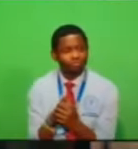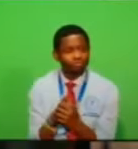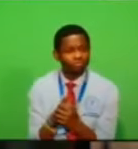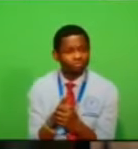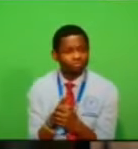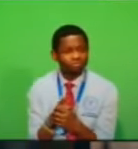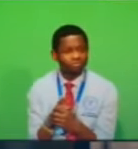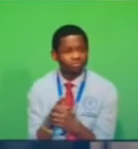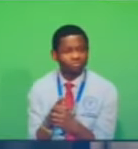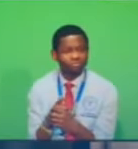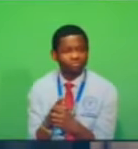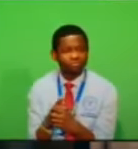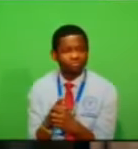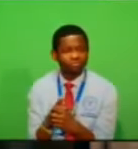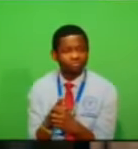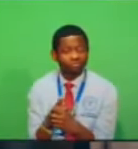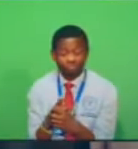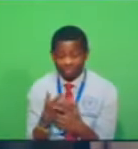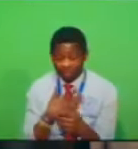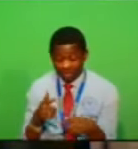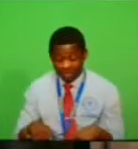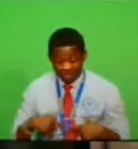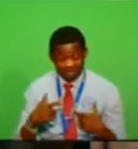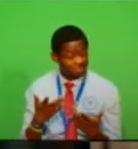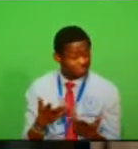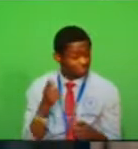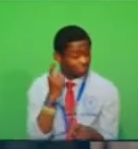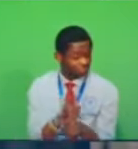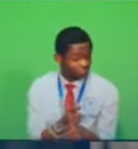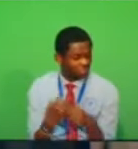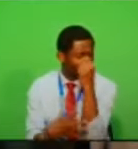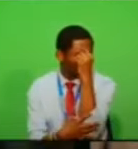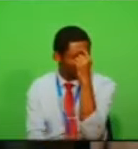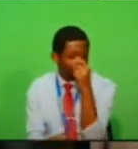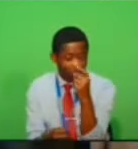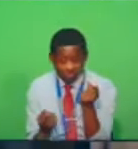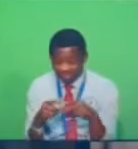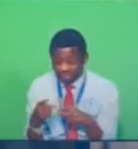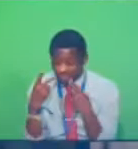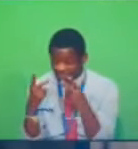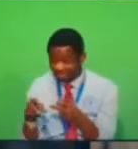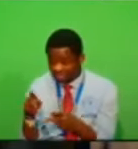very, very... in poverty, that when I see money, I want to run away.